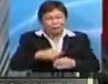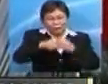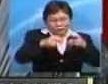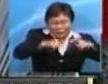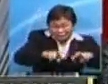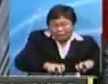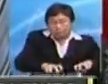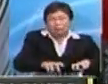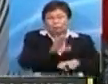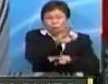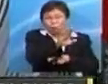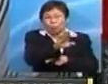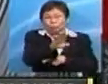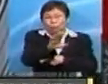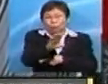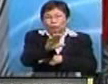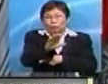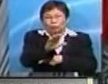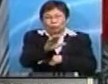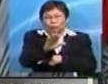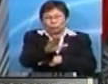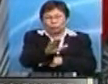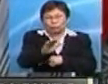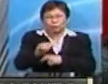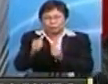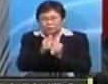you stand by or defend your pilots?